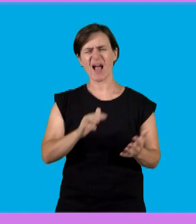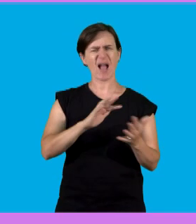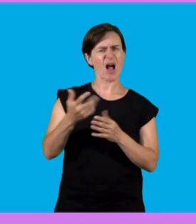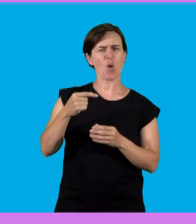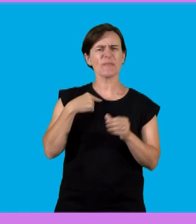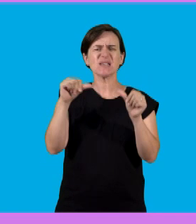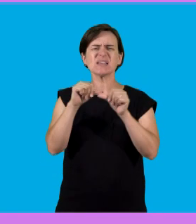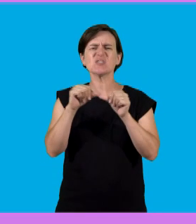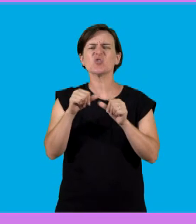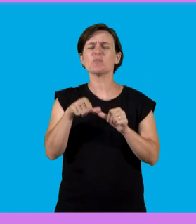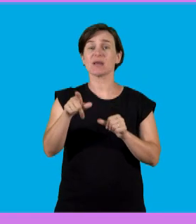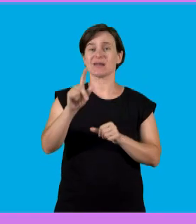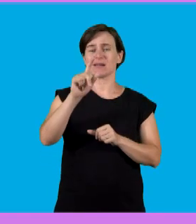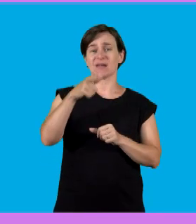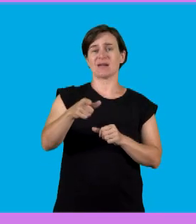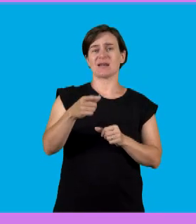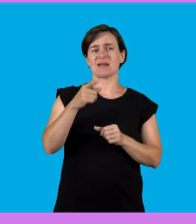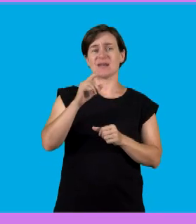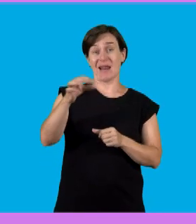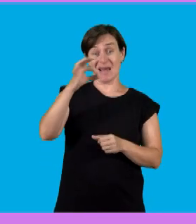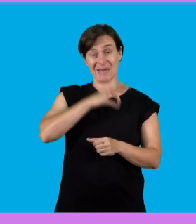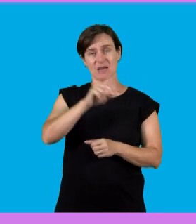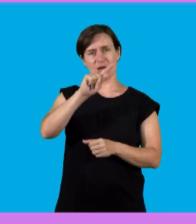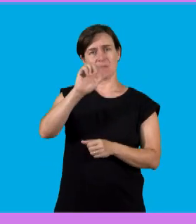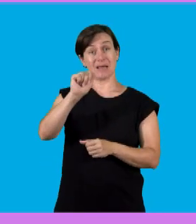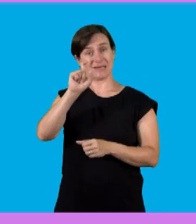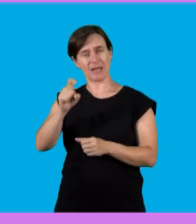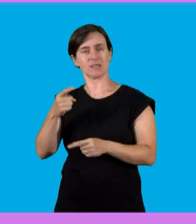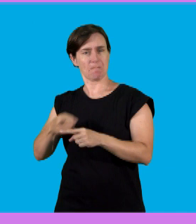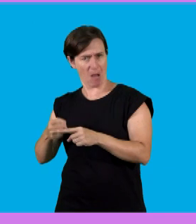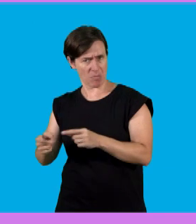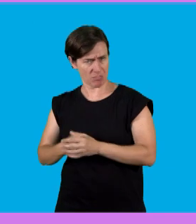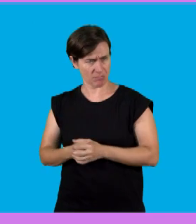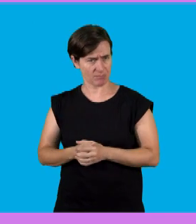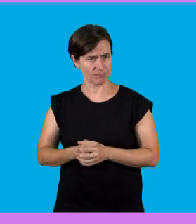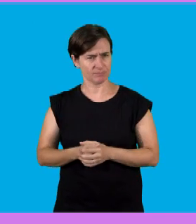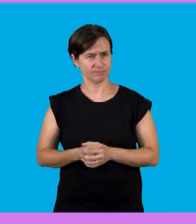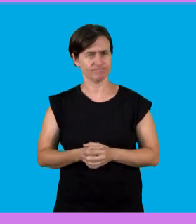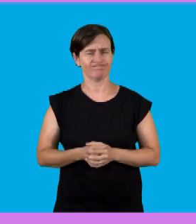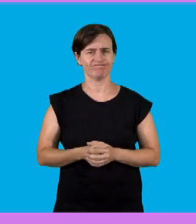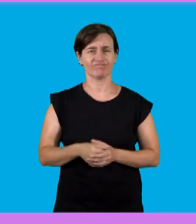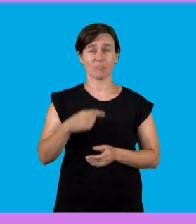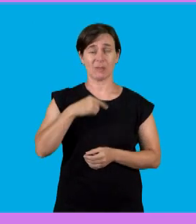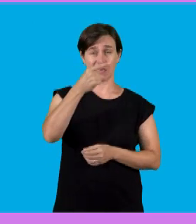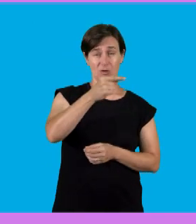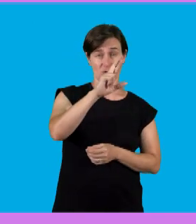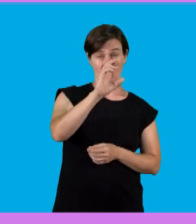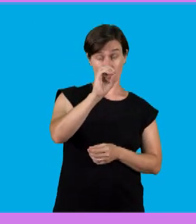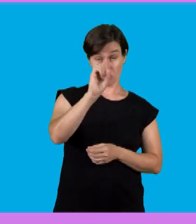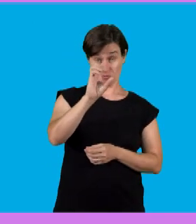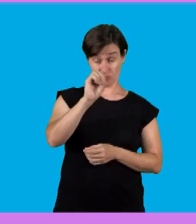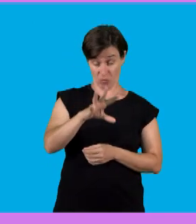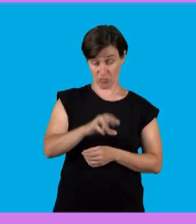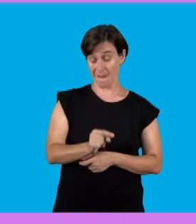payable? First, I need my gross annual income, right? And then I must subtract all my